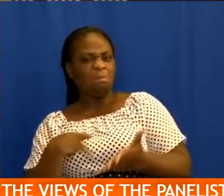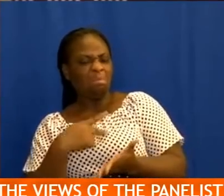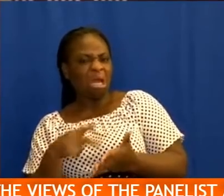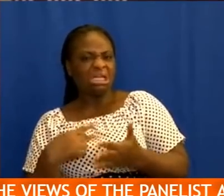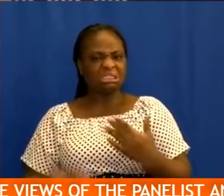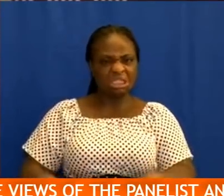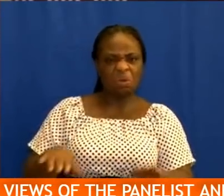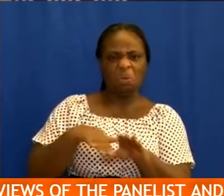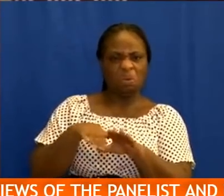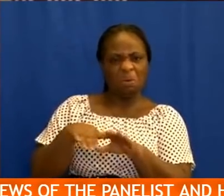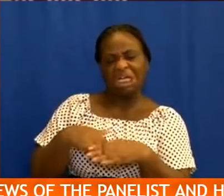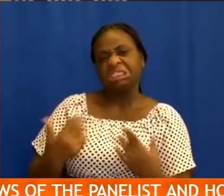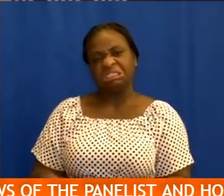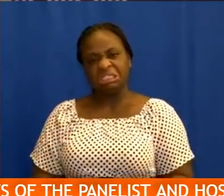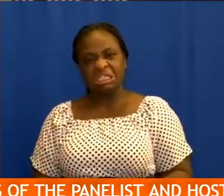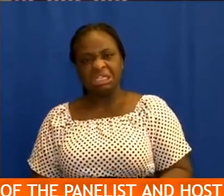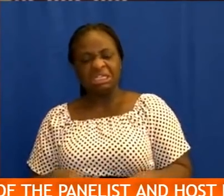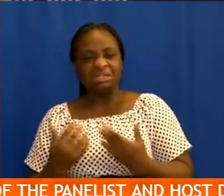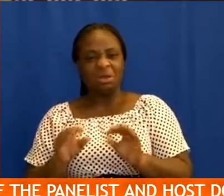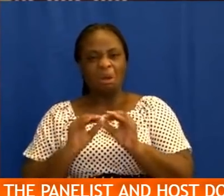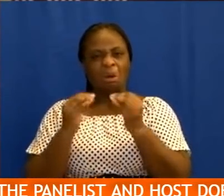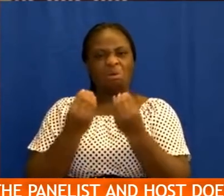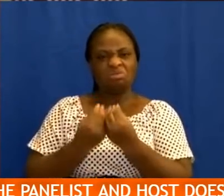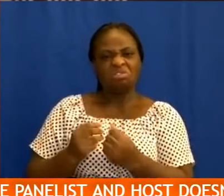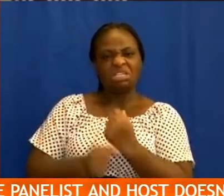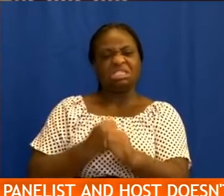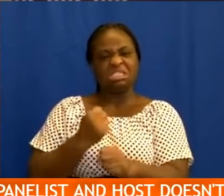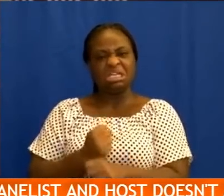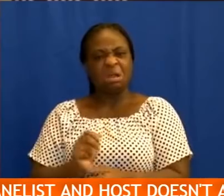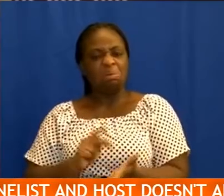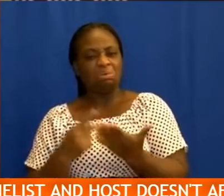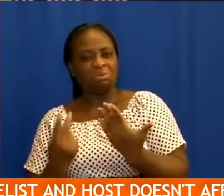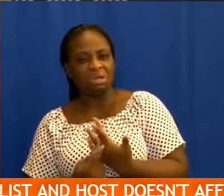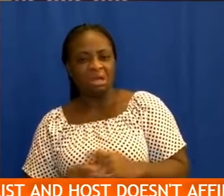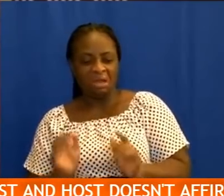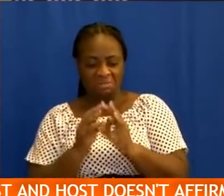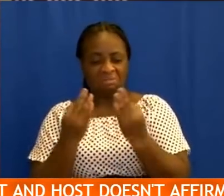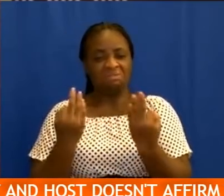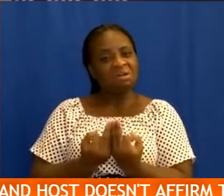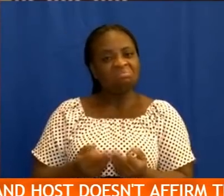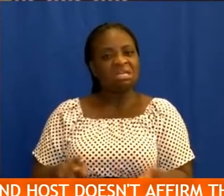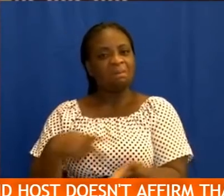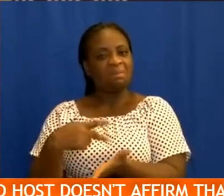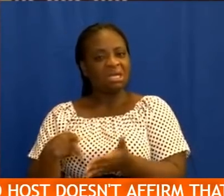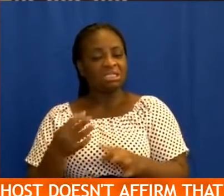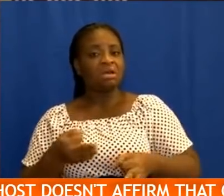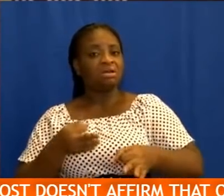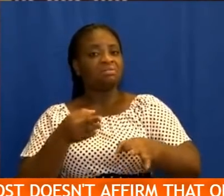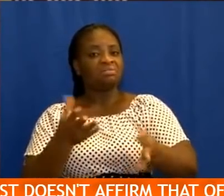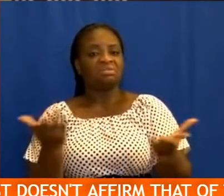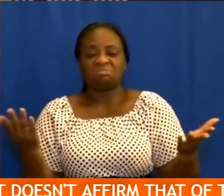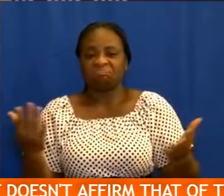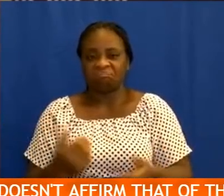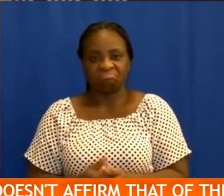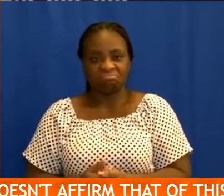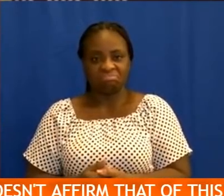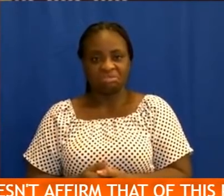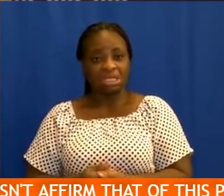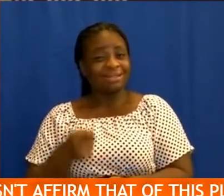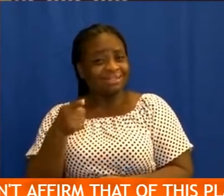weddings, end of year office programs, family get-togethers, and funerals. At